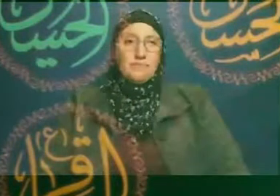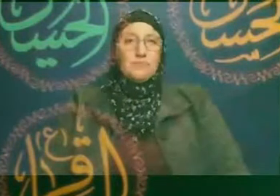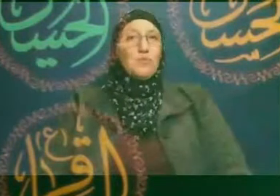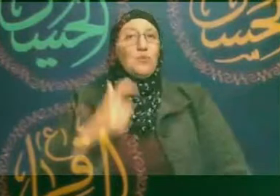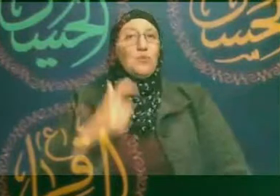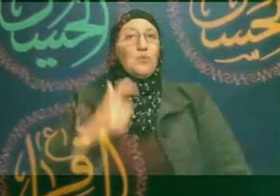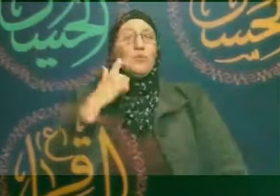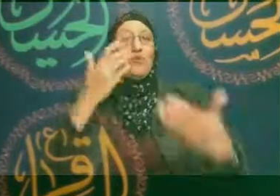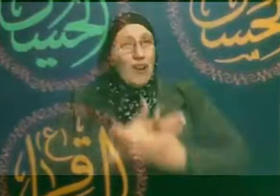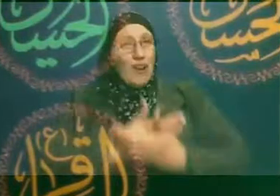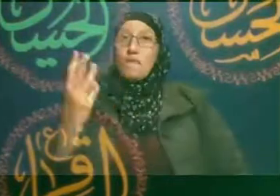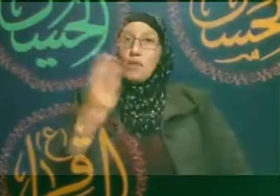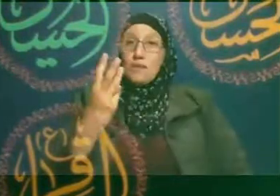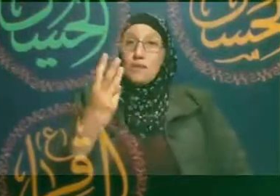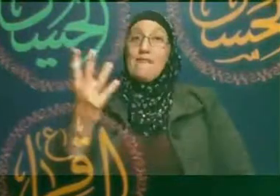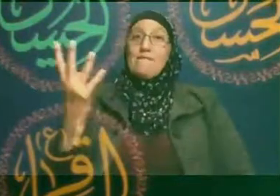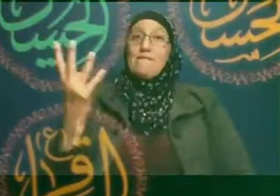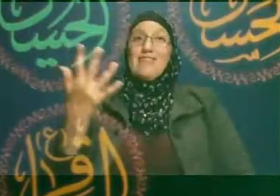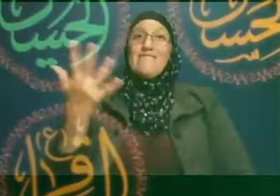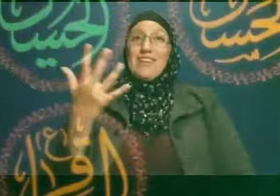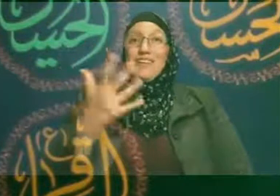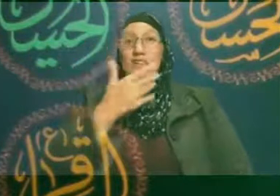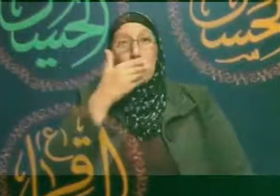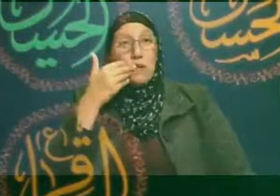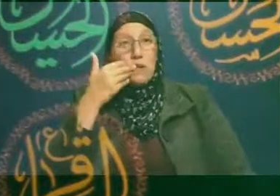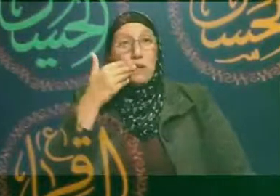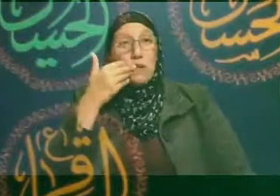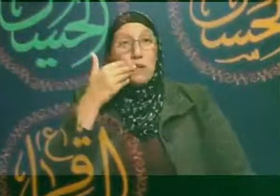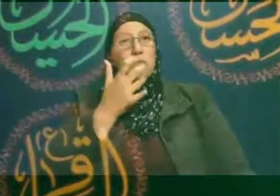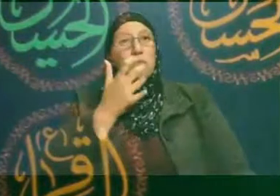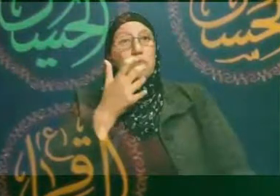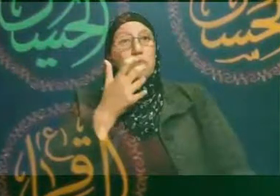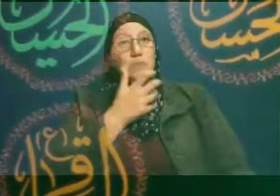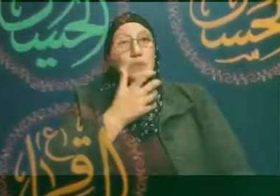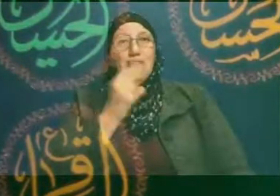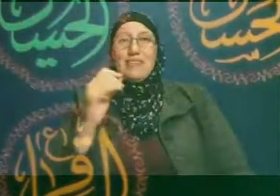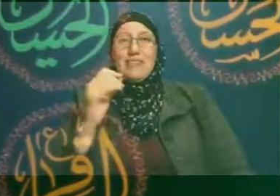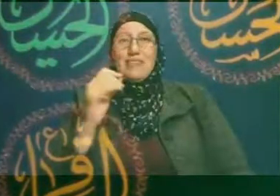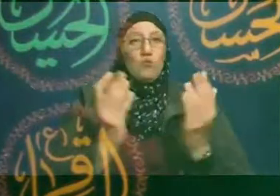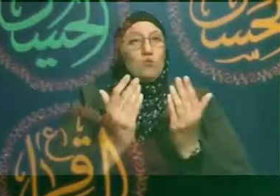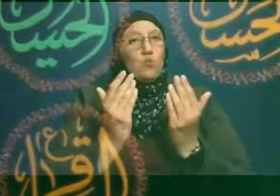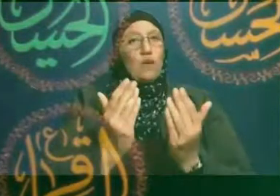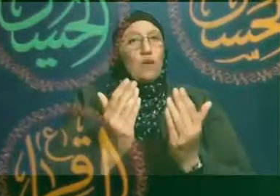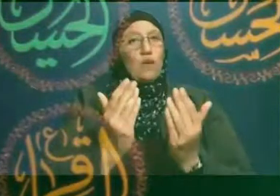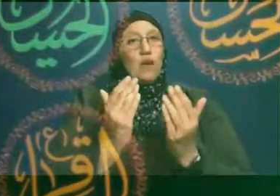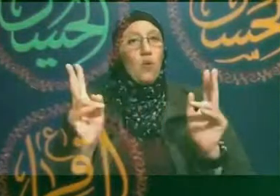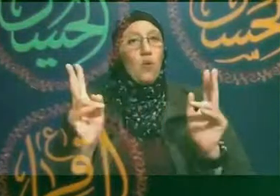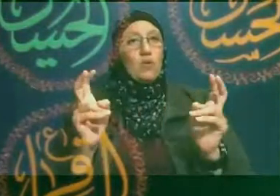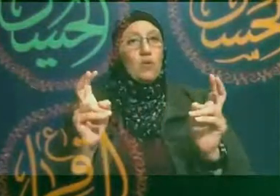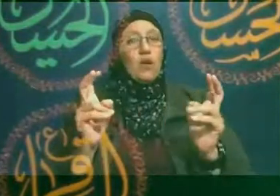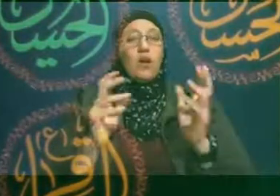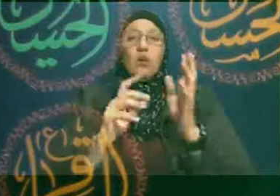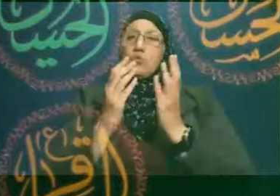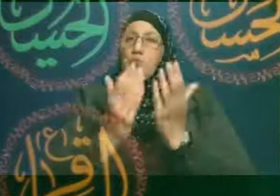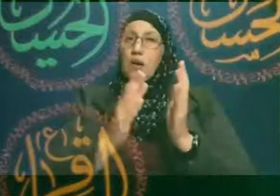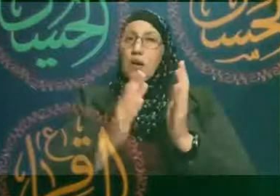14, and the night of 15th of the month of Ramadan, there is a special supplication known as Dua Mujir.